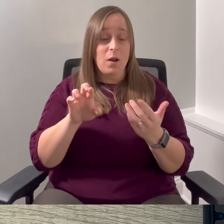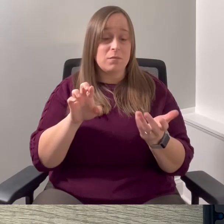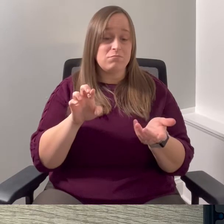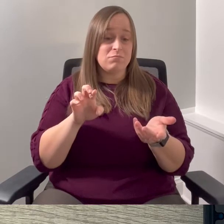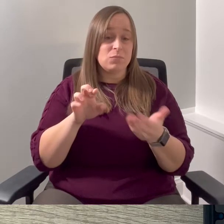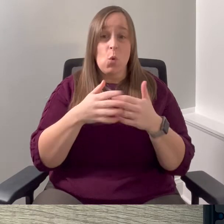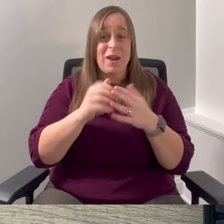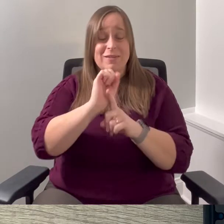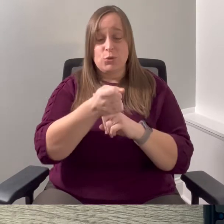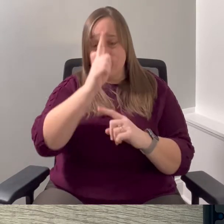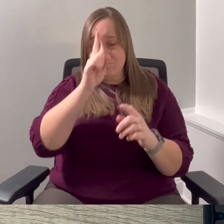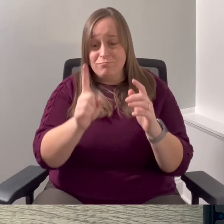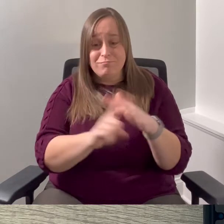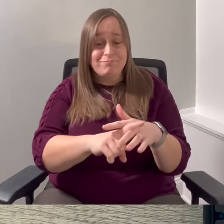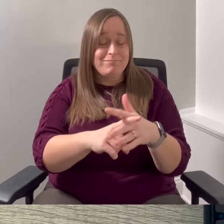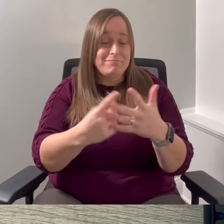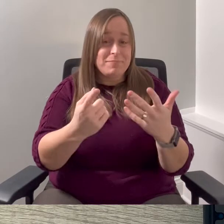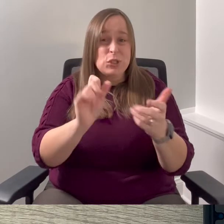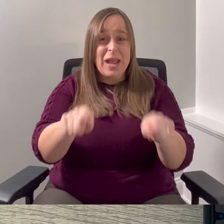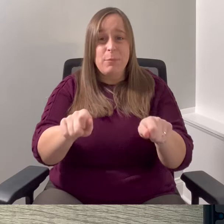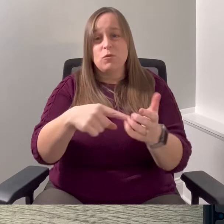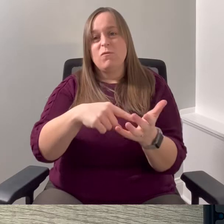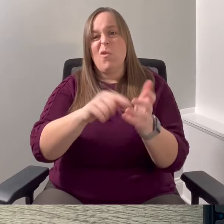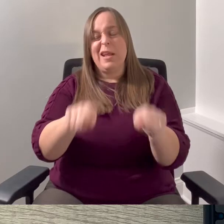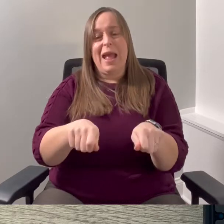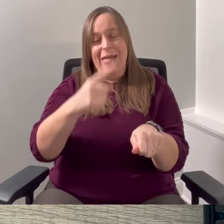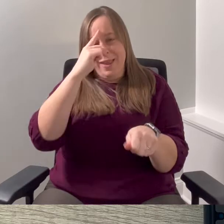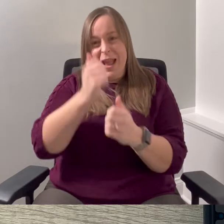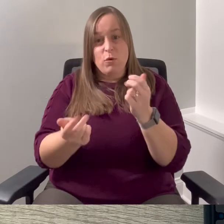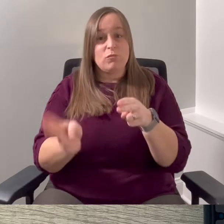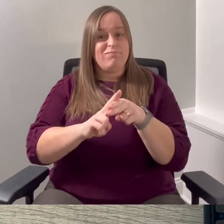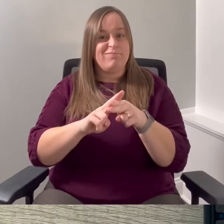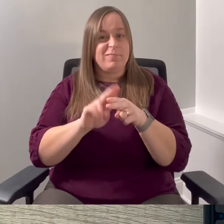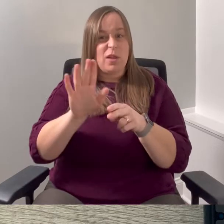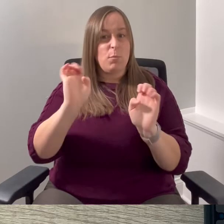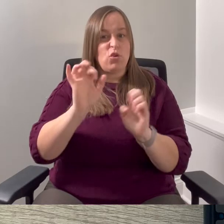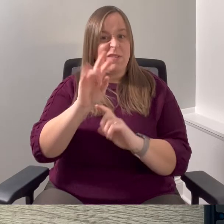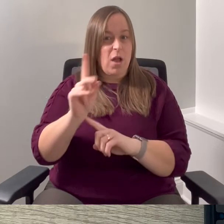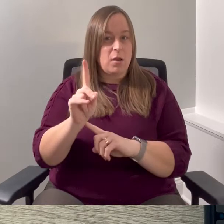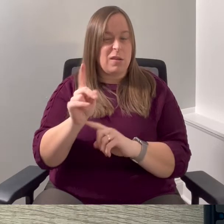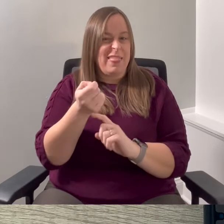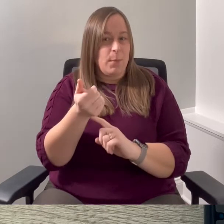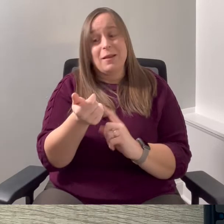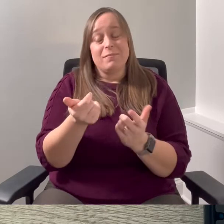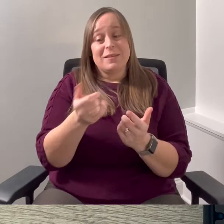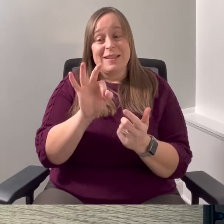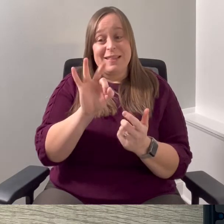be, you're able to afford it. I think everyone should be increasing their emergency funds a little bit, because inflation is